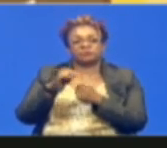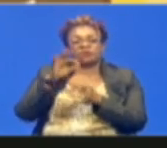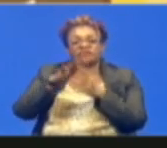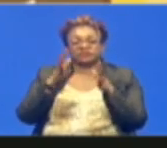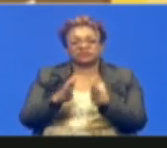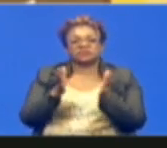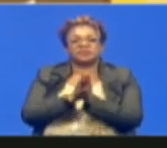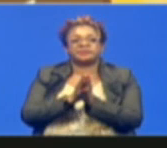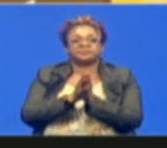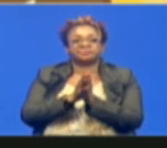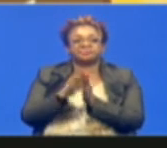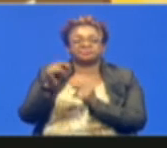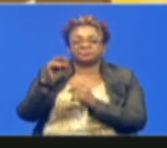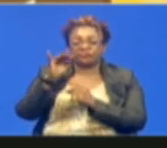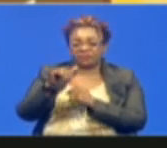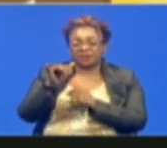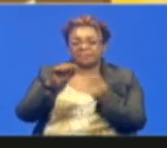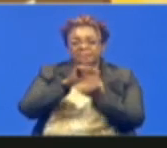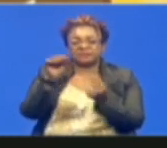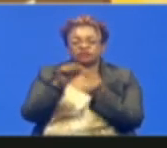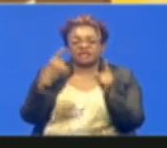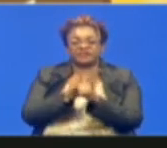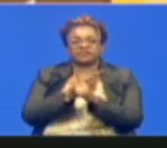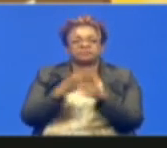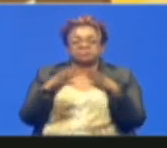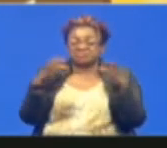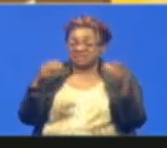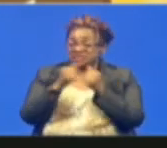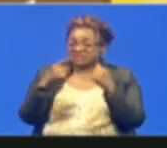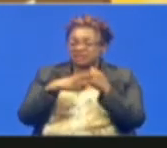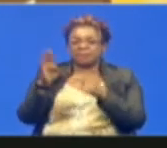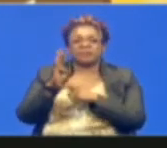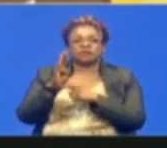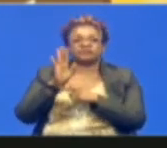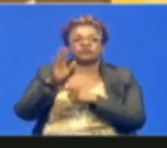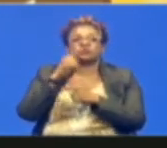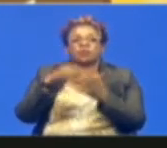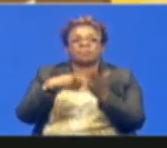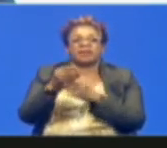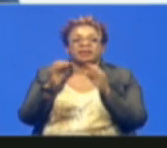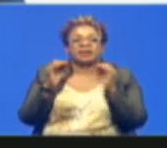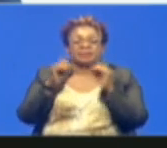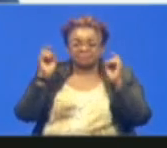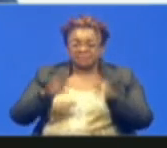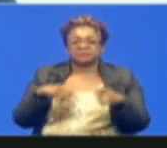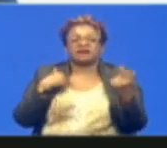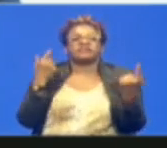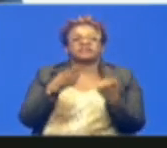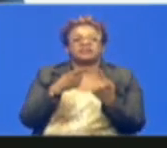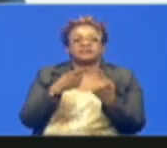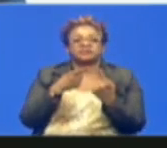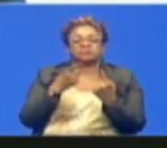so that particular difference is quite big. The 16 million who are not paying taxes need to be brought to the tax net. We think